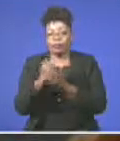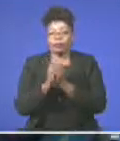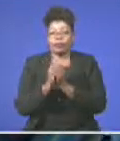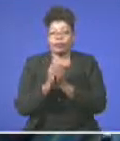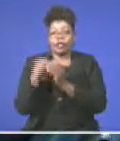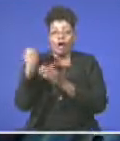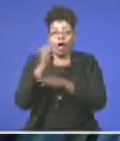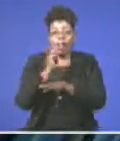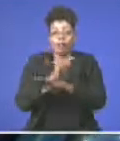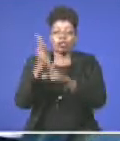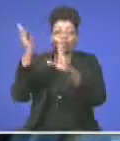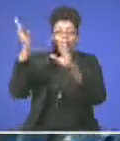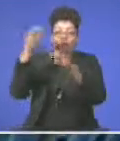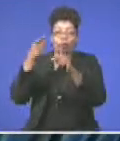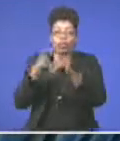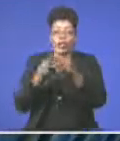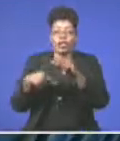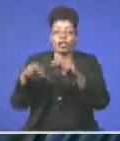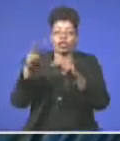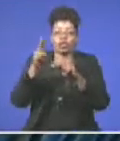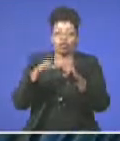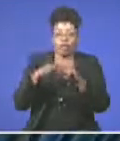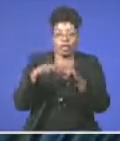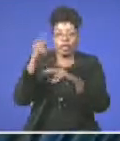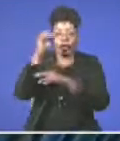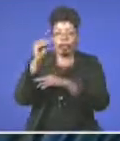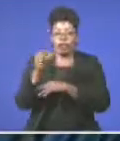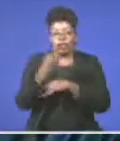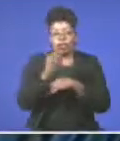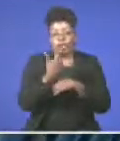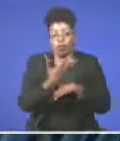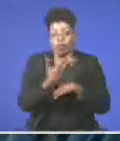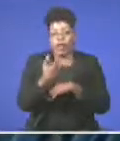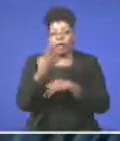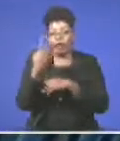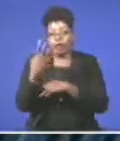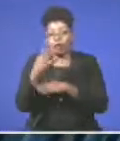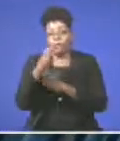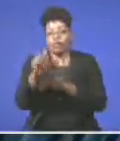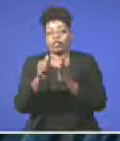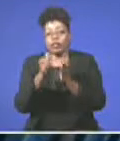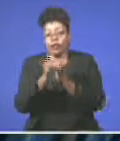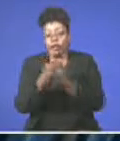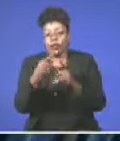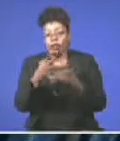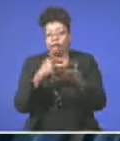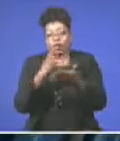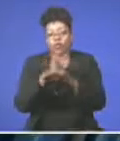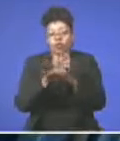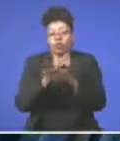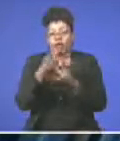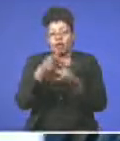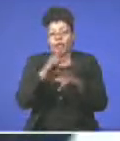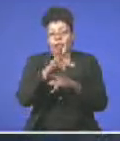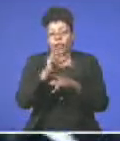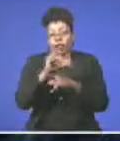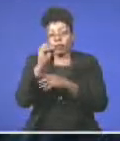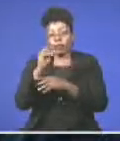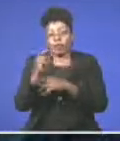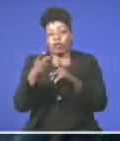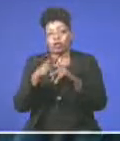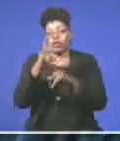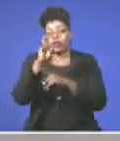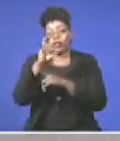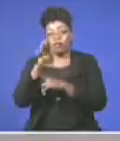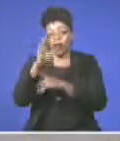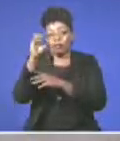Our ministry hopes to increase the percentage of 3- and 4-year-olds in preschools from the current 30% to